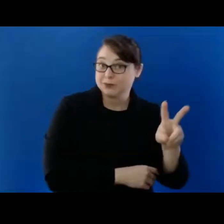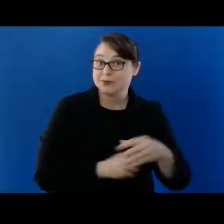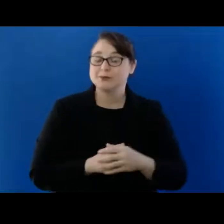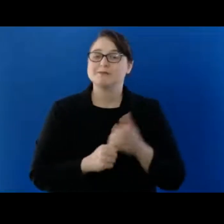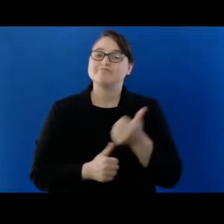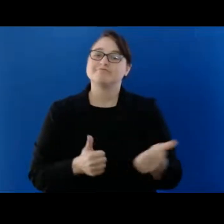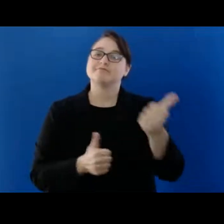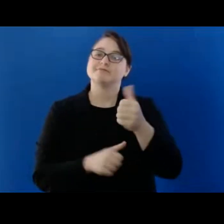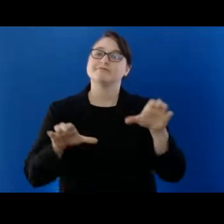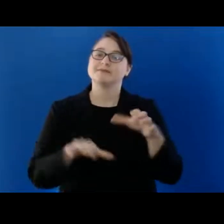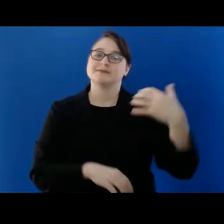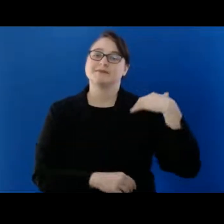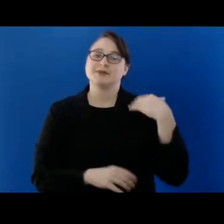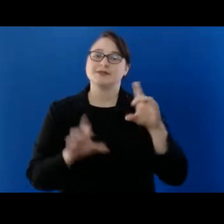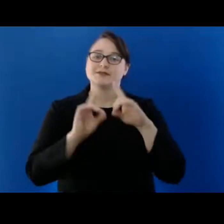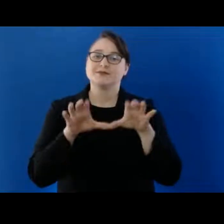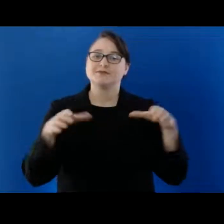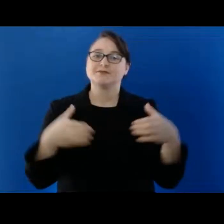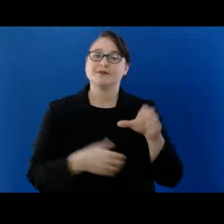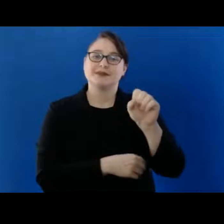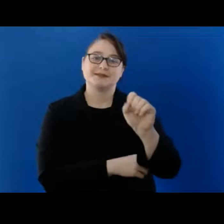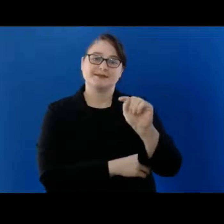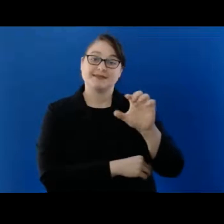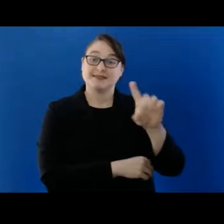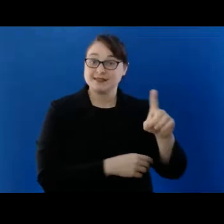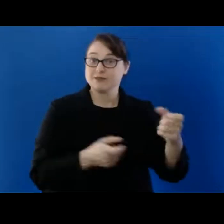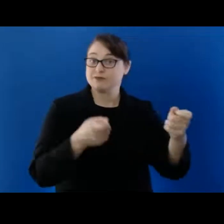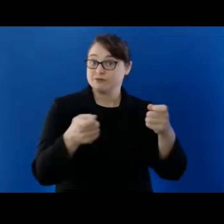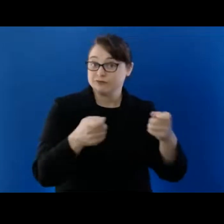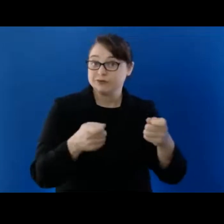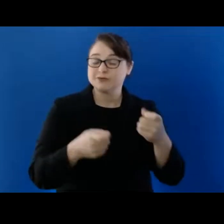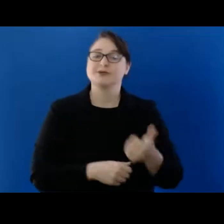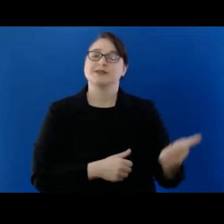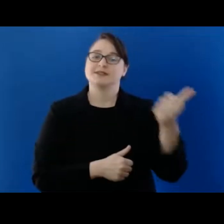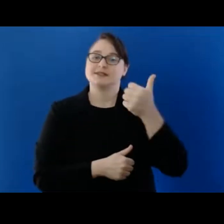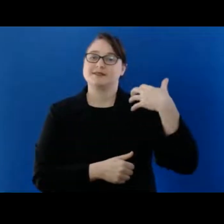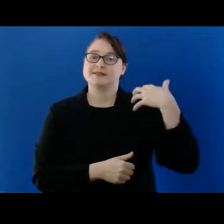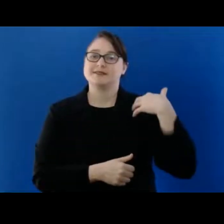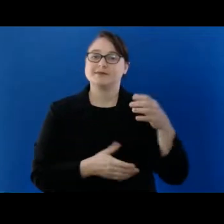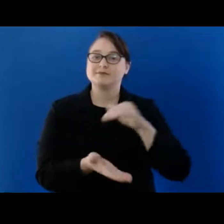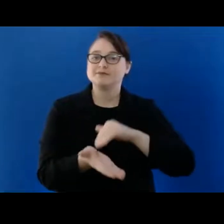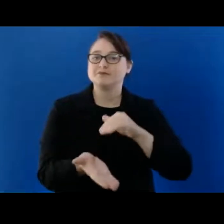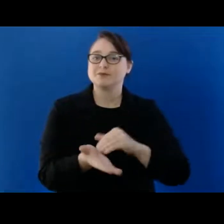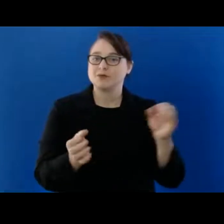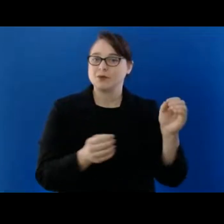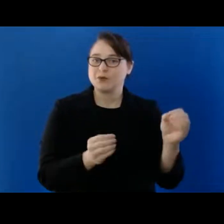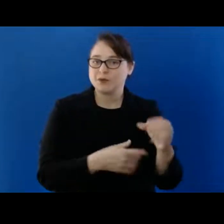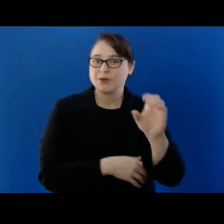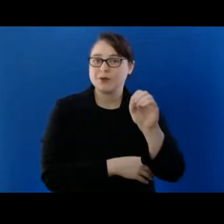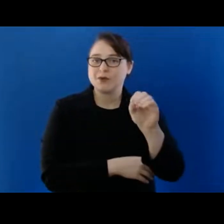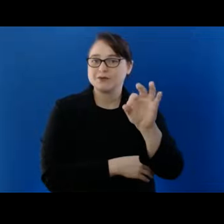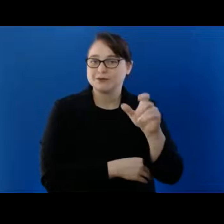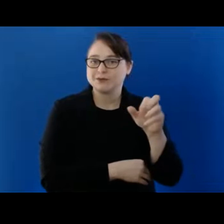chief division of STD control, as the chief medical officer, Southeast STD, and